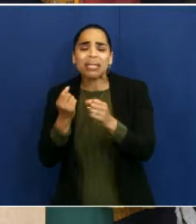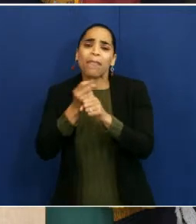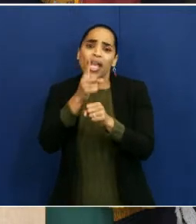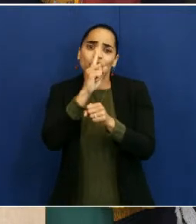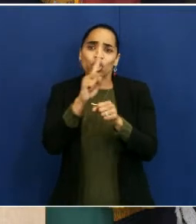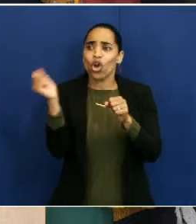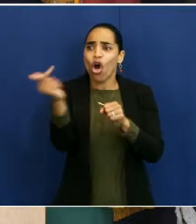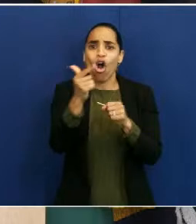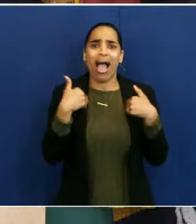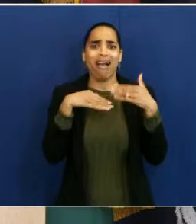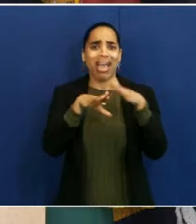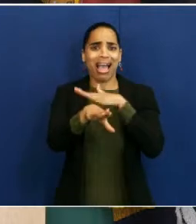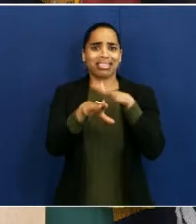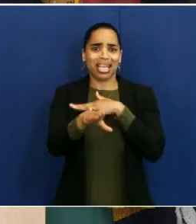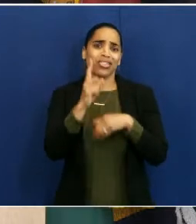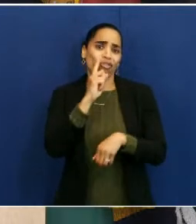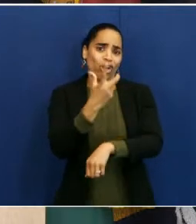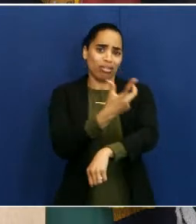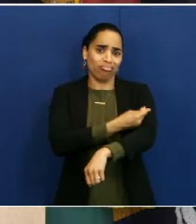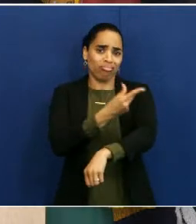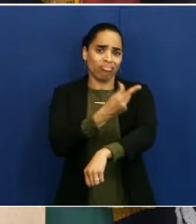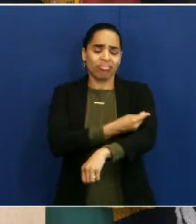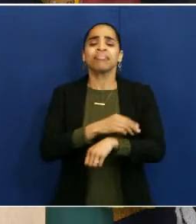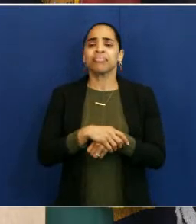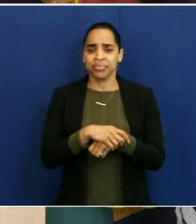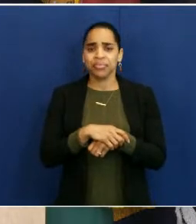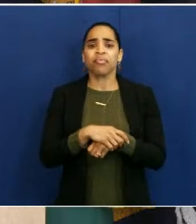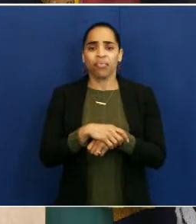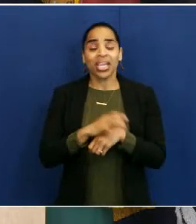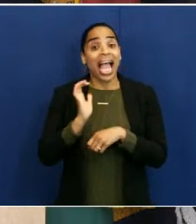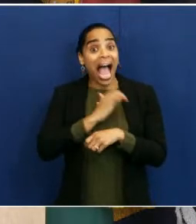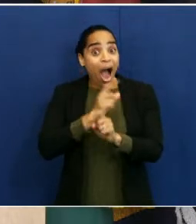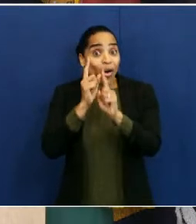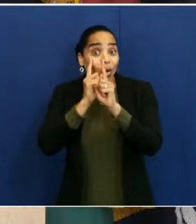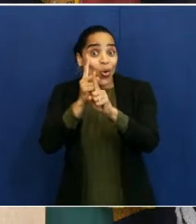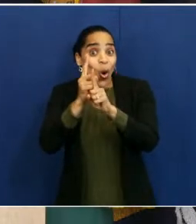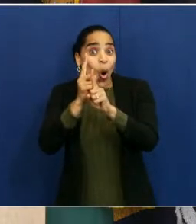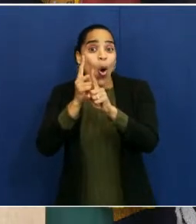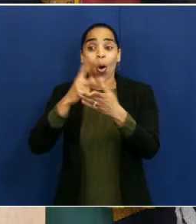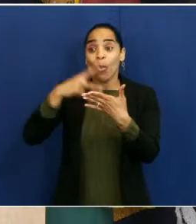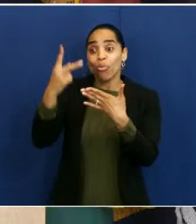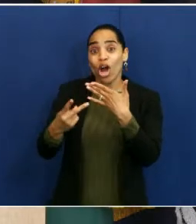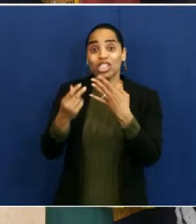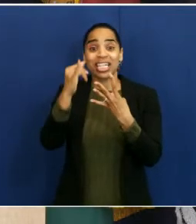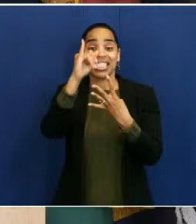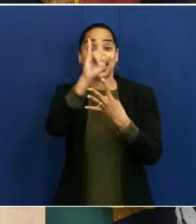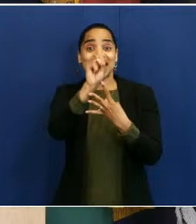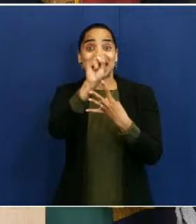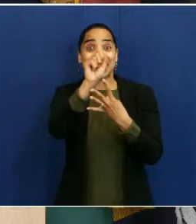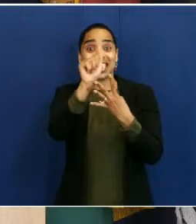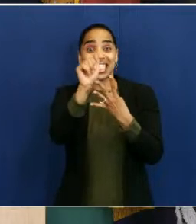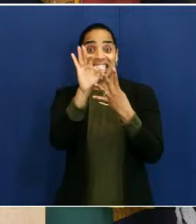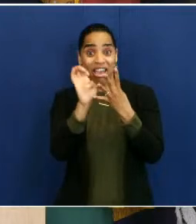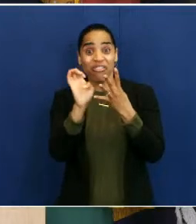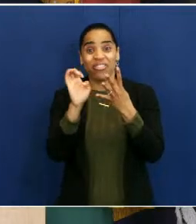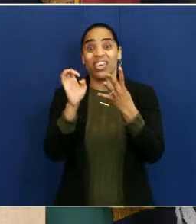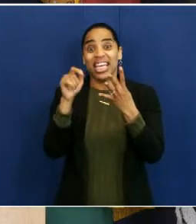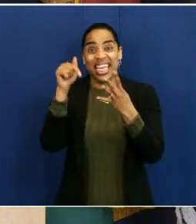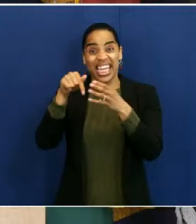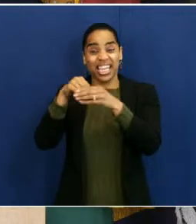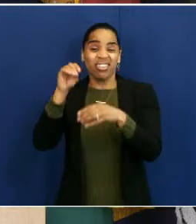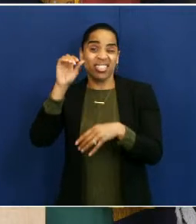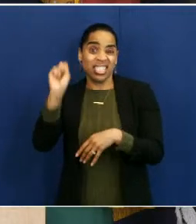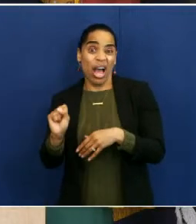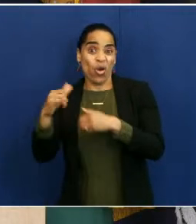has access to the vaccine. I do want to share that we are looking at expanding some of our Project SAFE programs up in North County that we piloted in